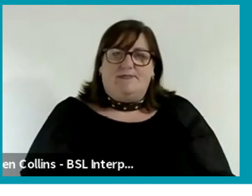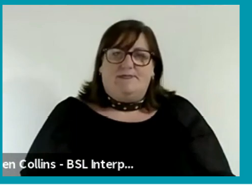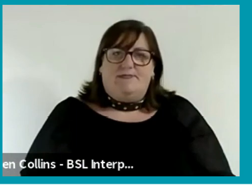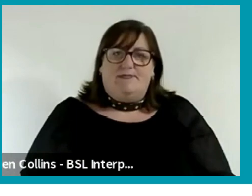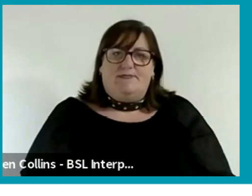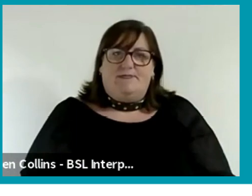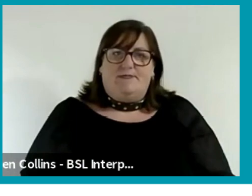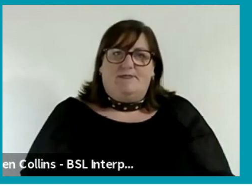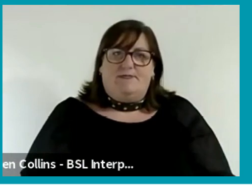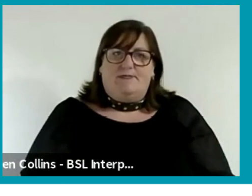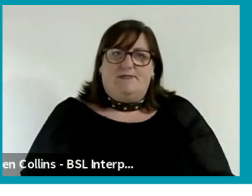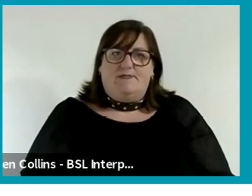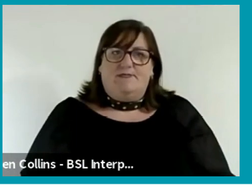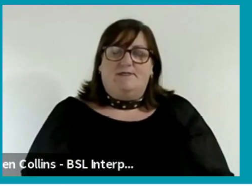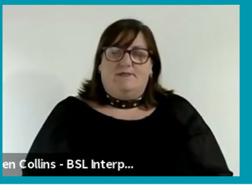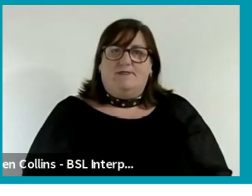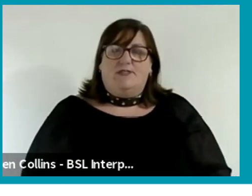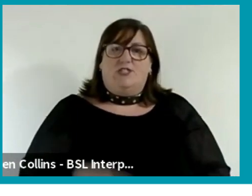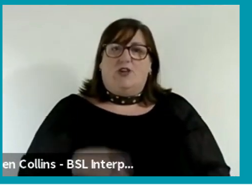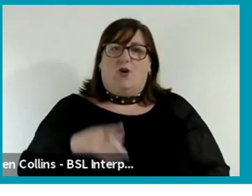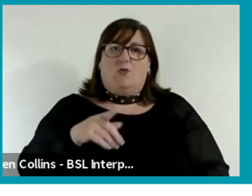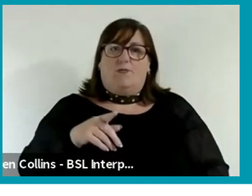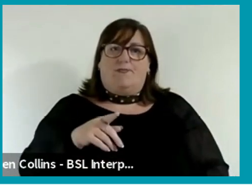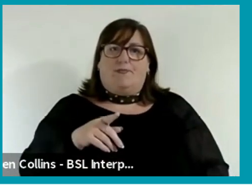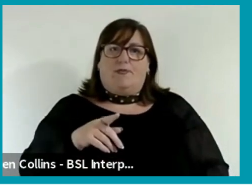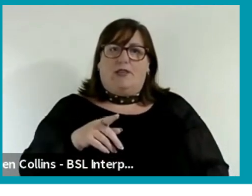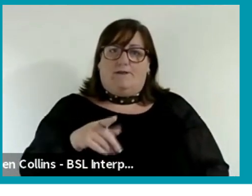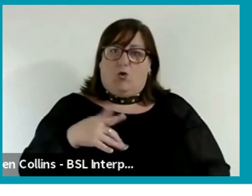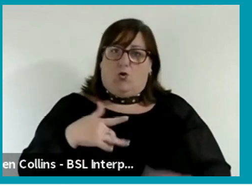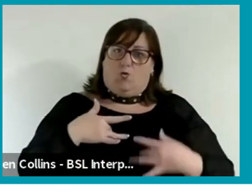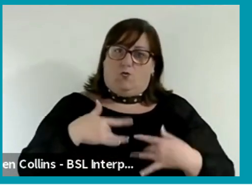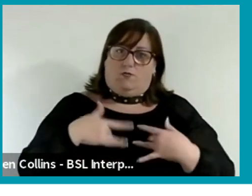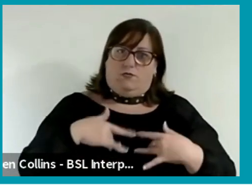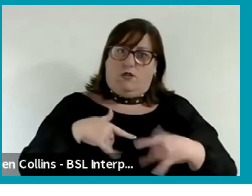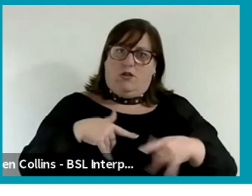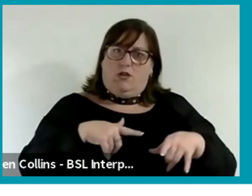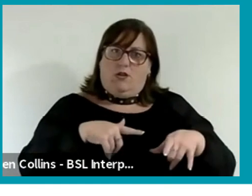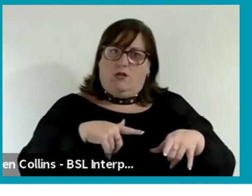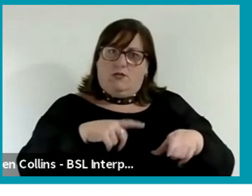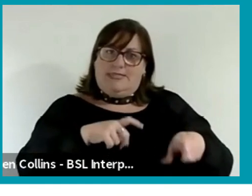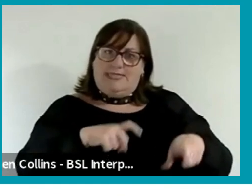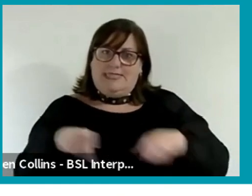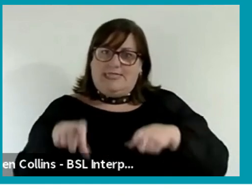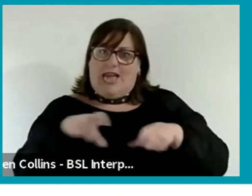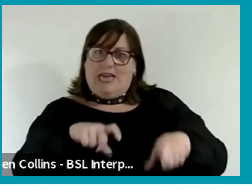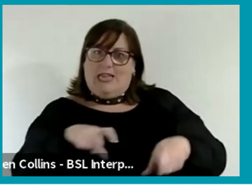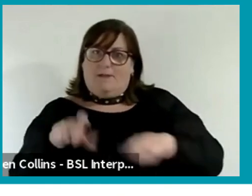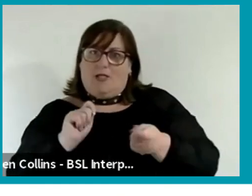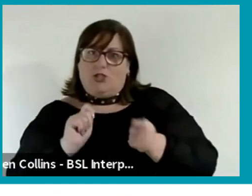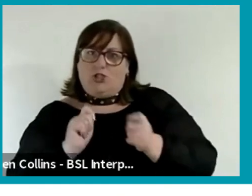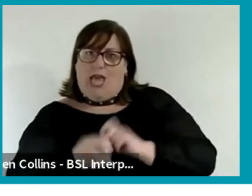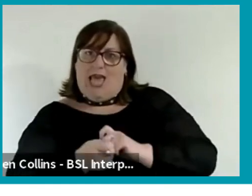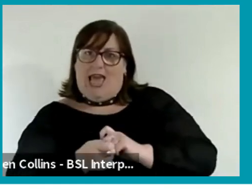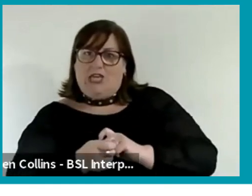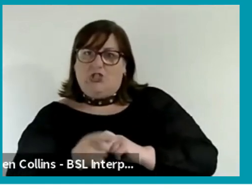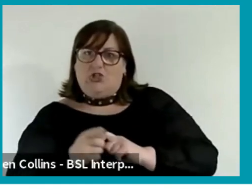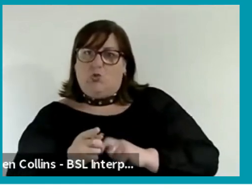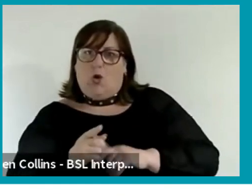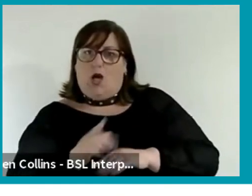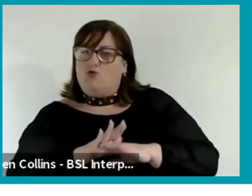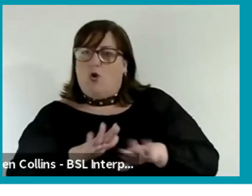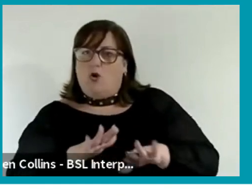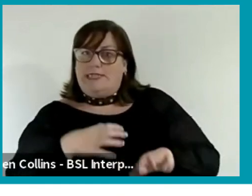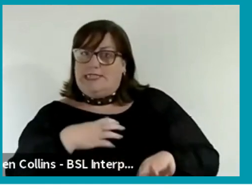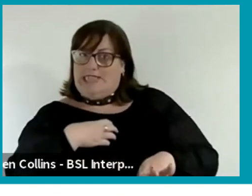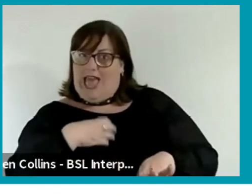change, that sustainable change that's continuous and it doesn't scare you, then really it is one of the best places to